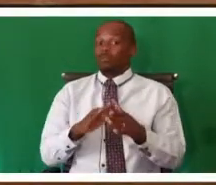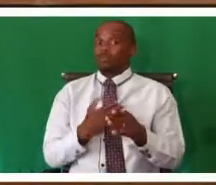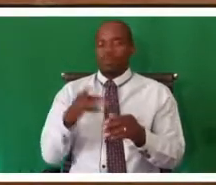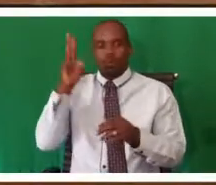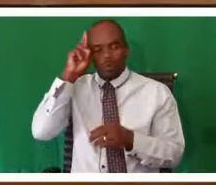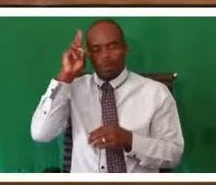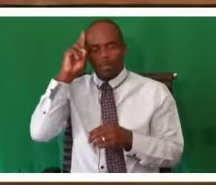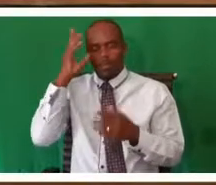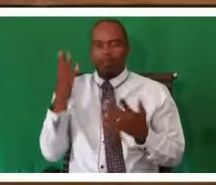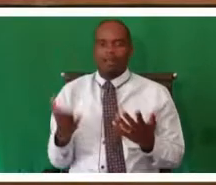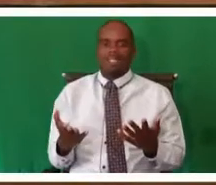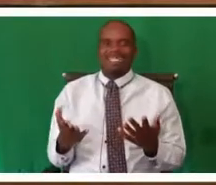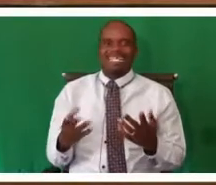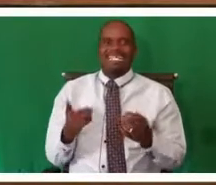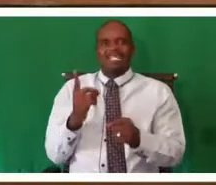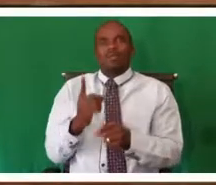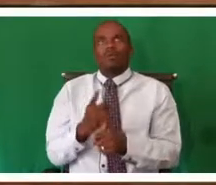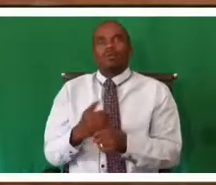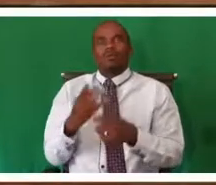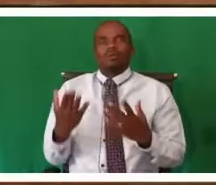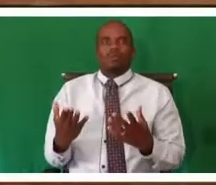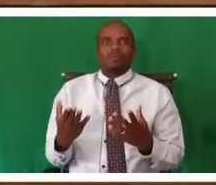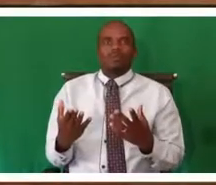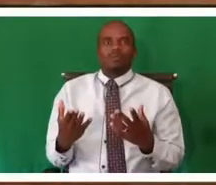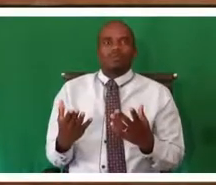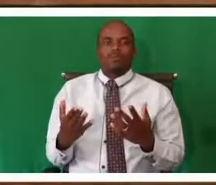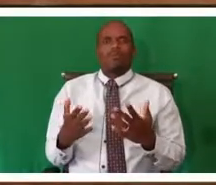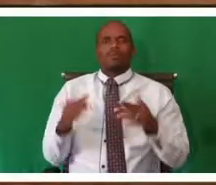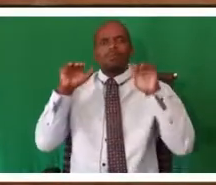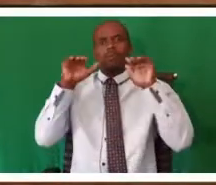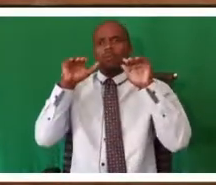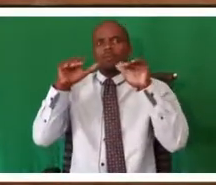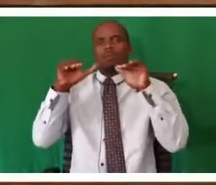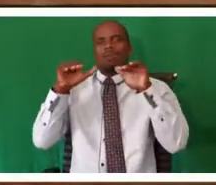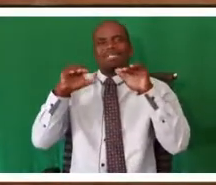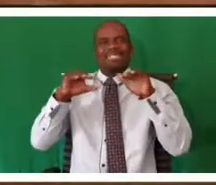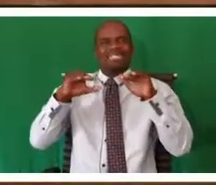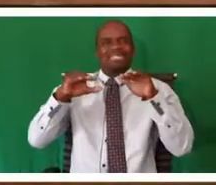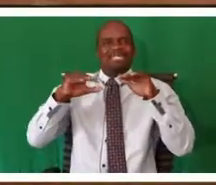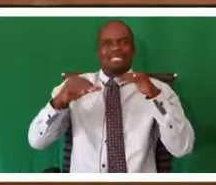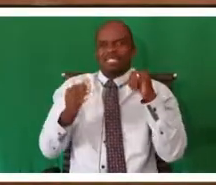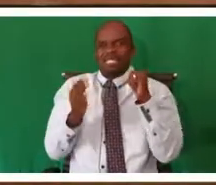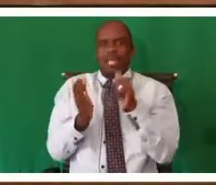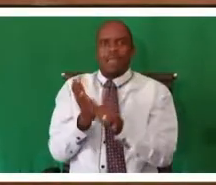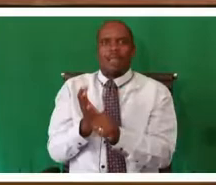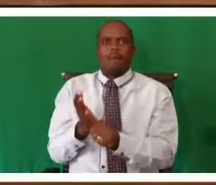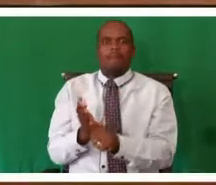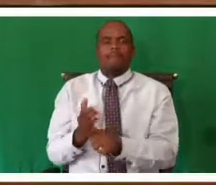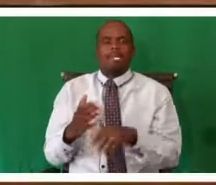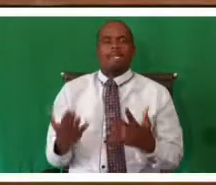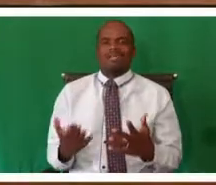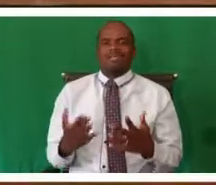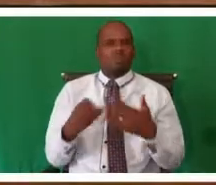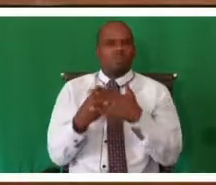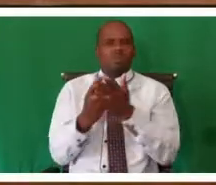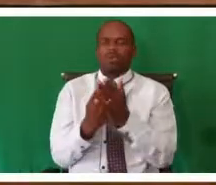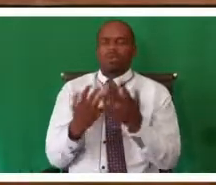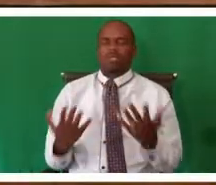that usually we are supposed to have public in numbers. We are supposed to open, we